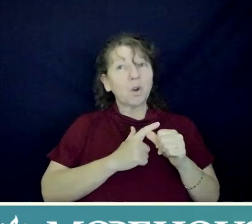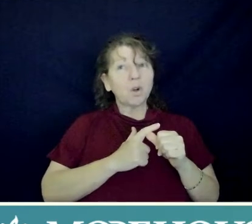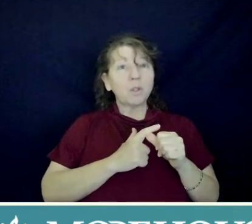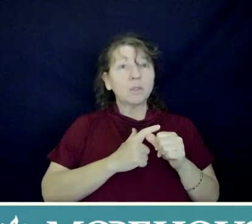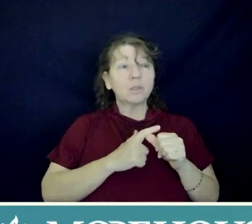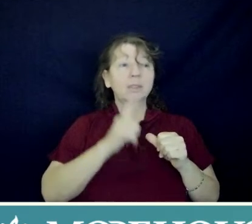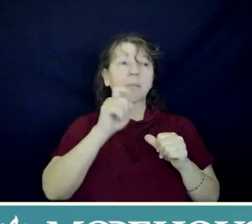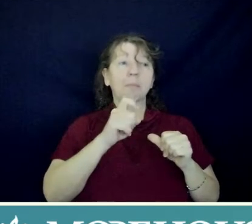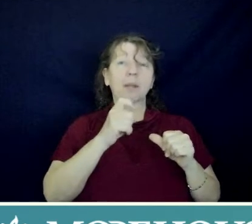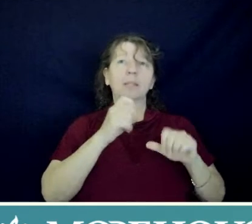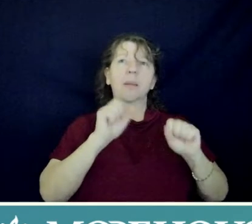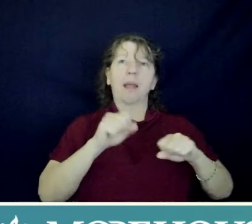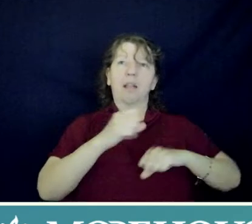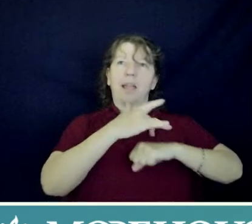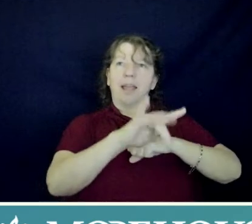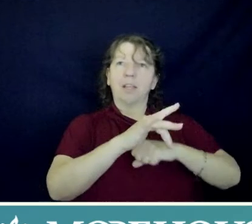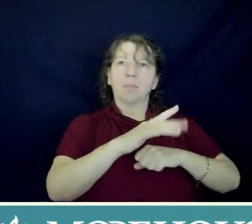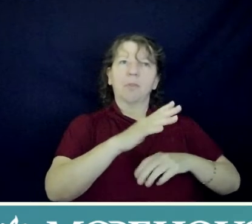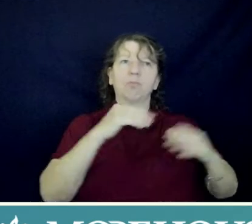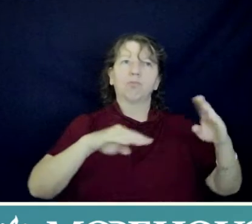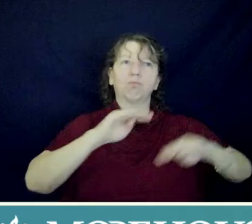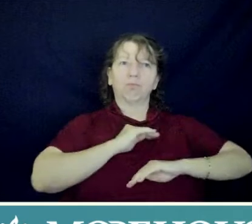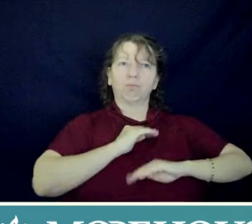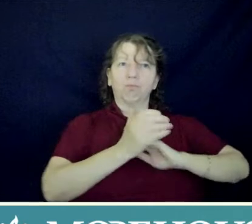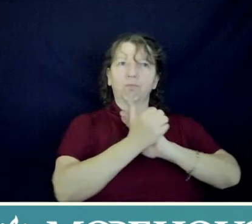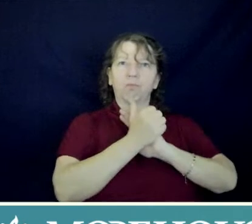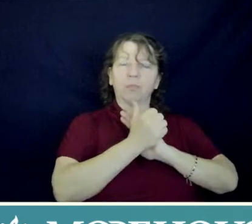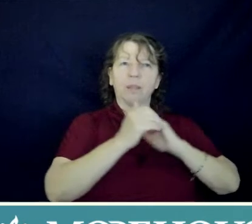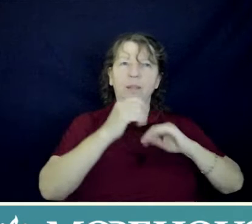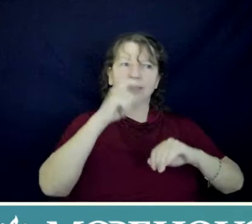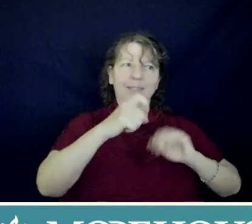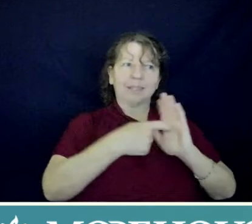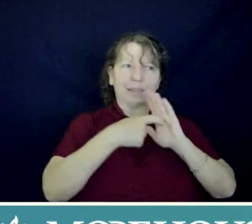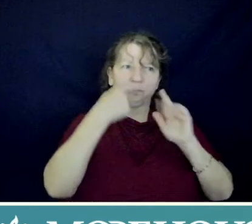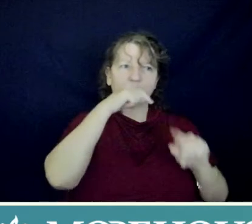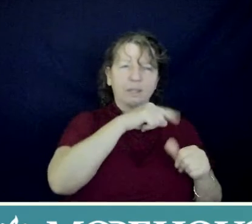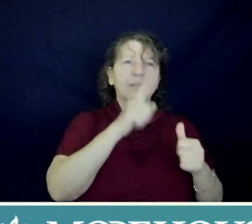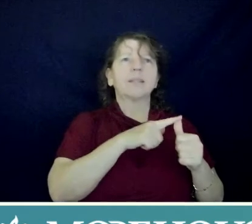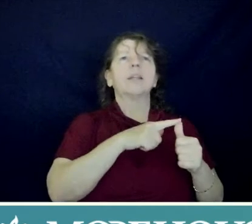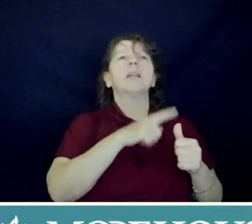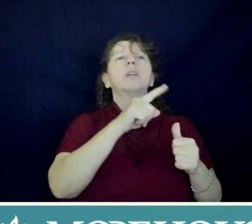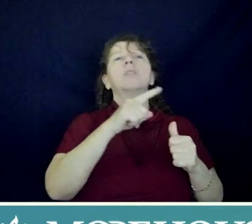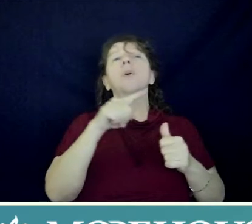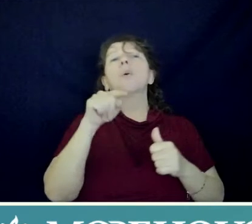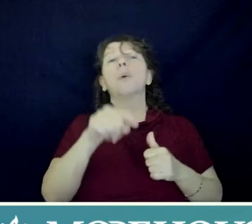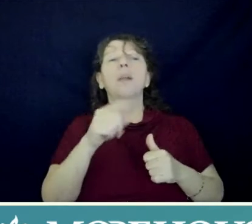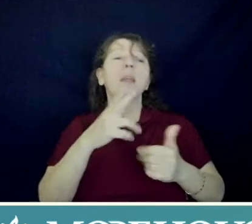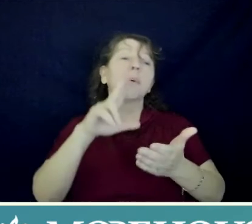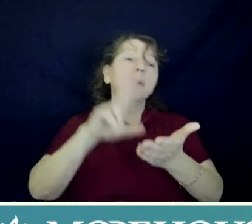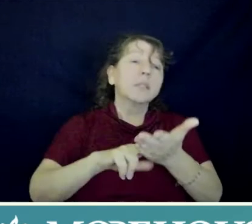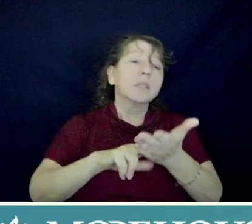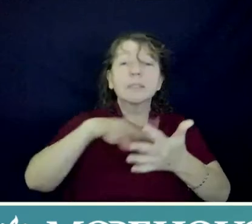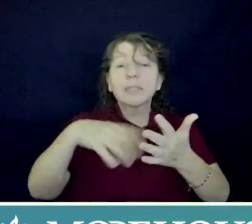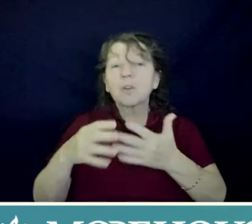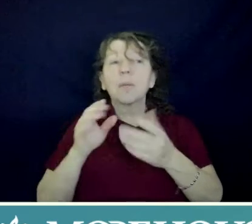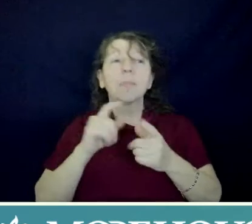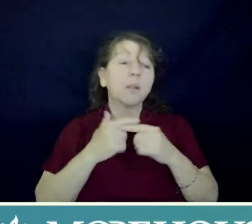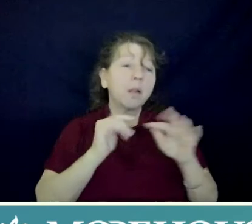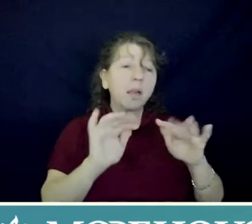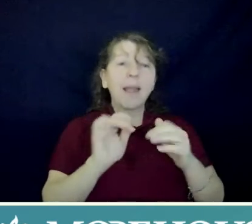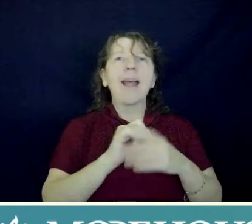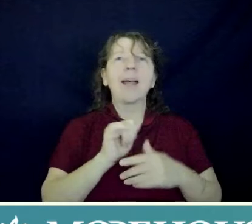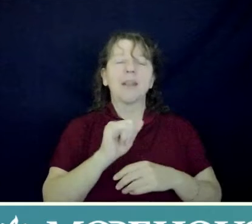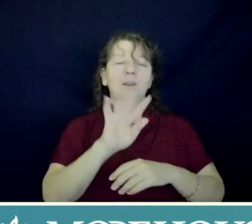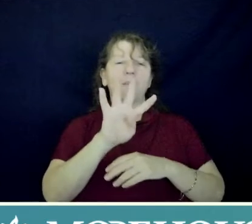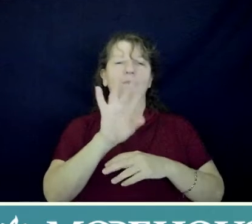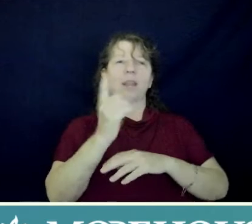participate in the telemedicine program. We schedule them, and before their appointment, at least 48 hours, they receive a phone call and a